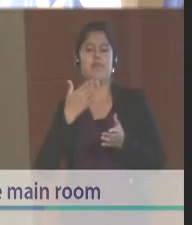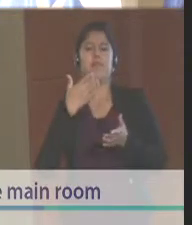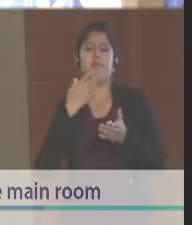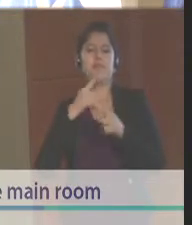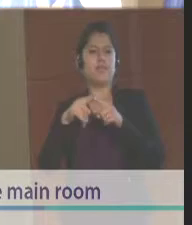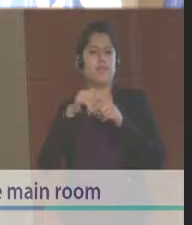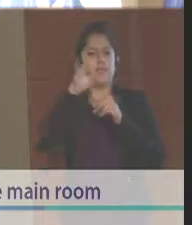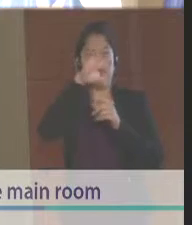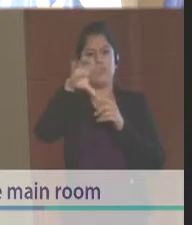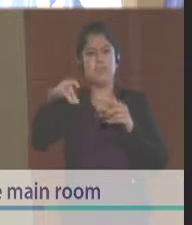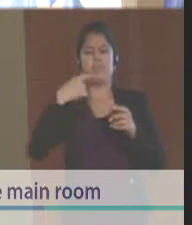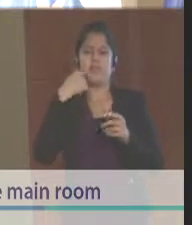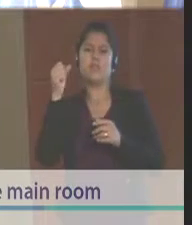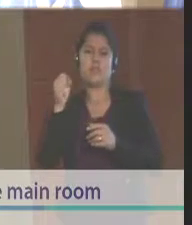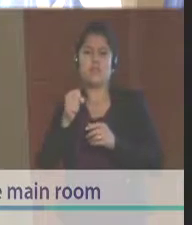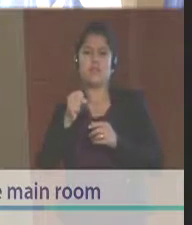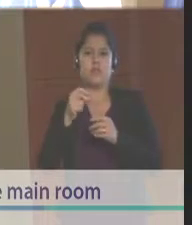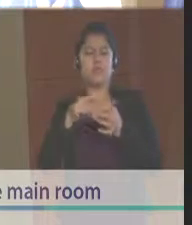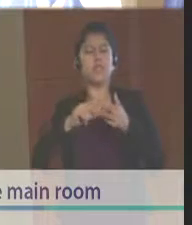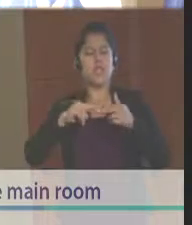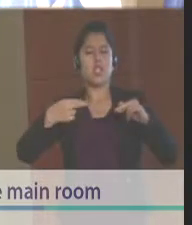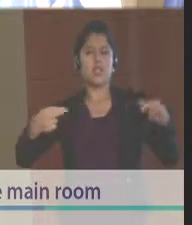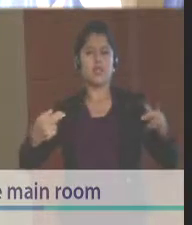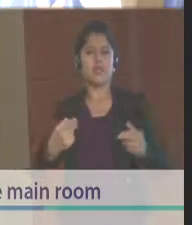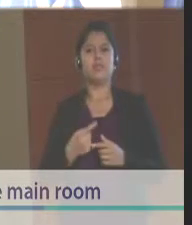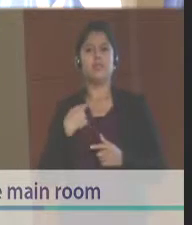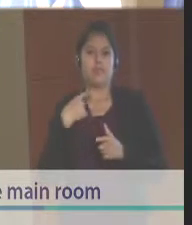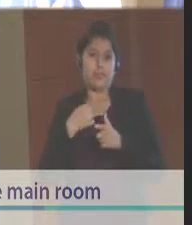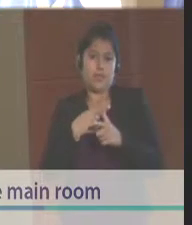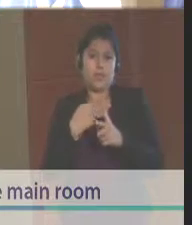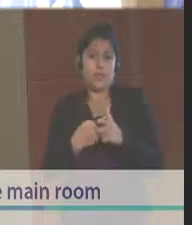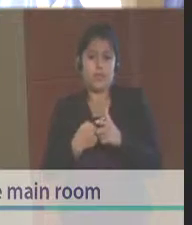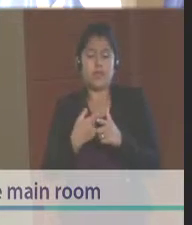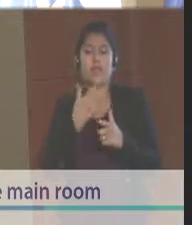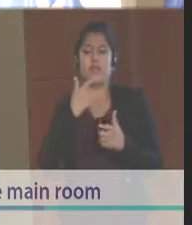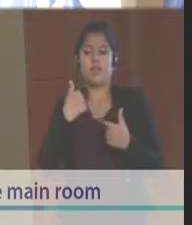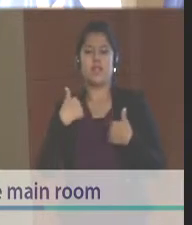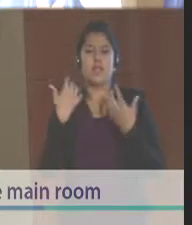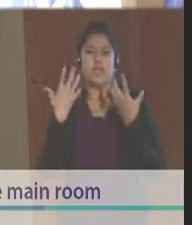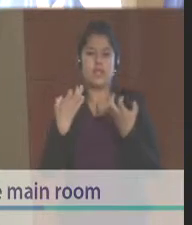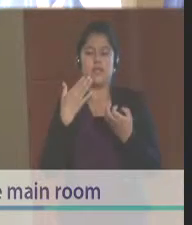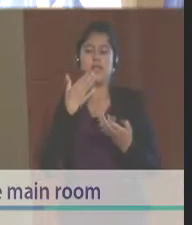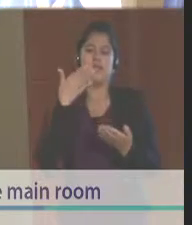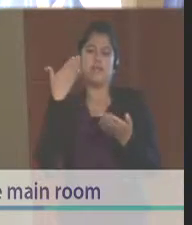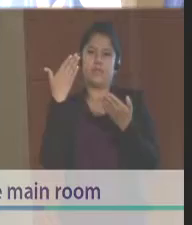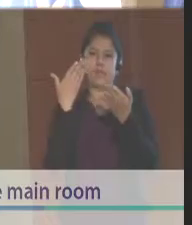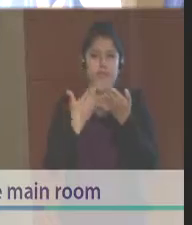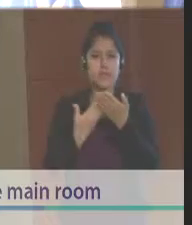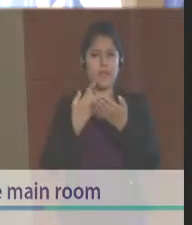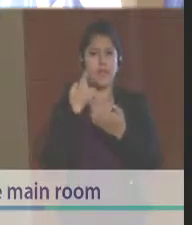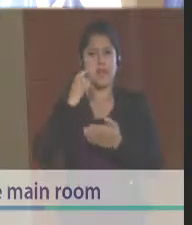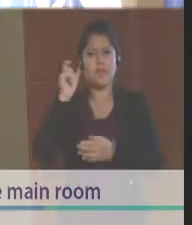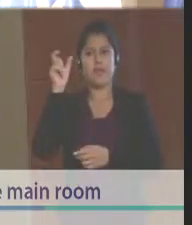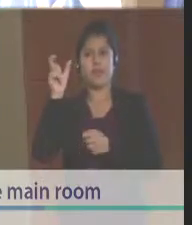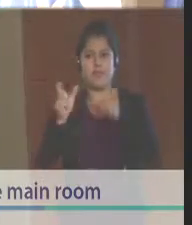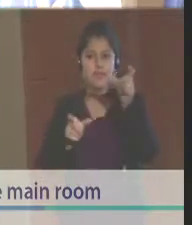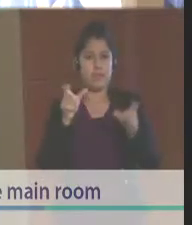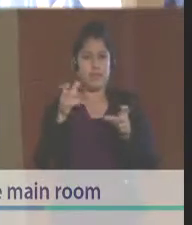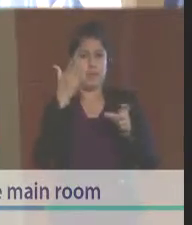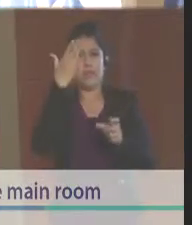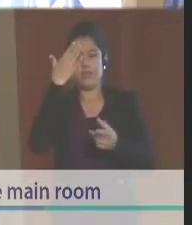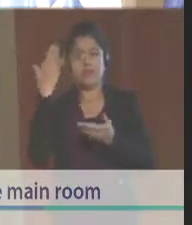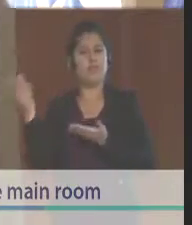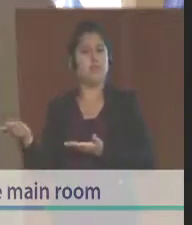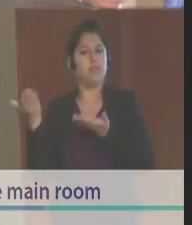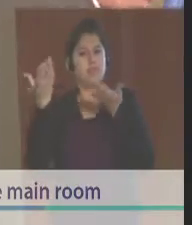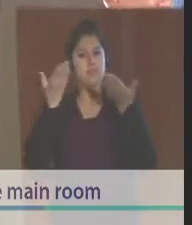So with that, I would like to thank the presenters for the presentation and to point out that the representative of